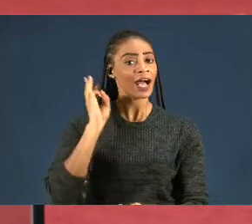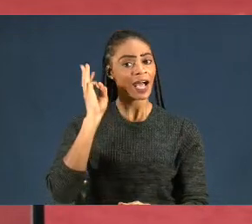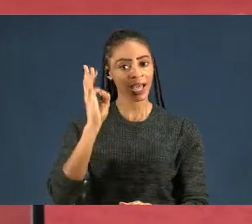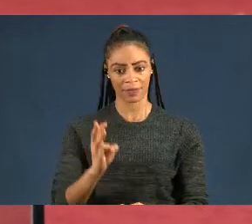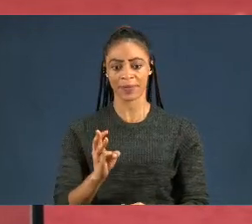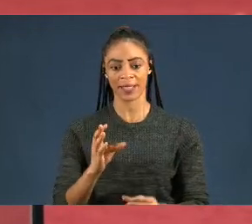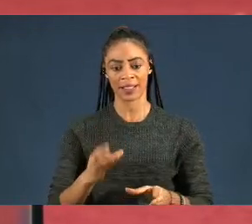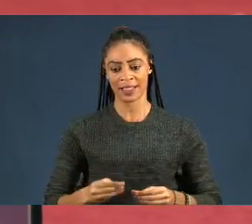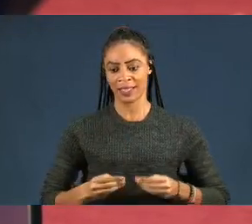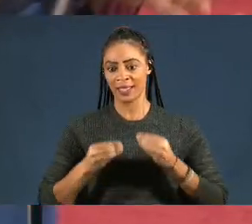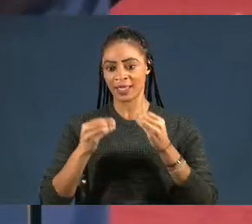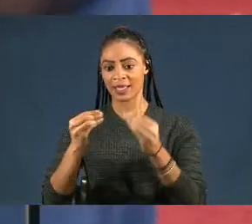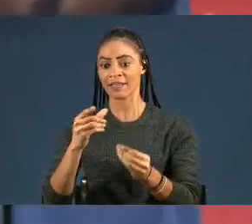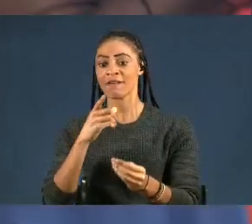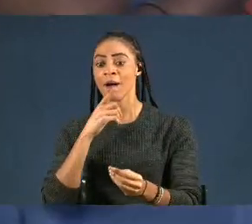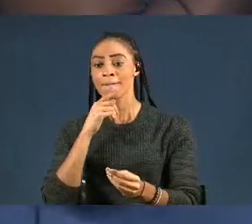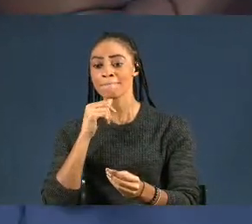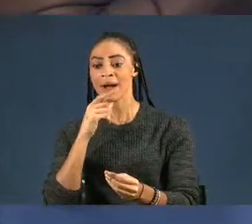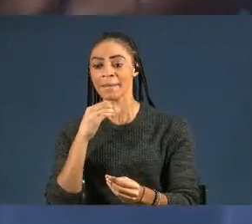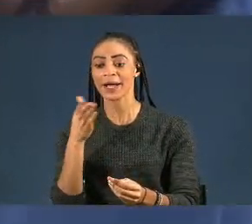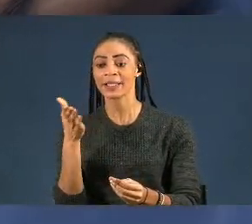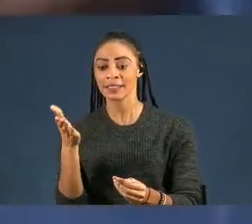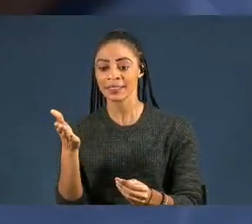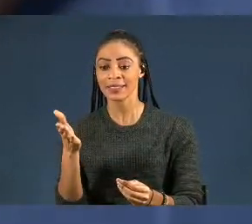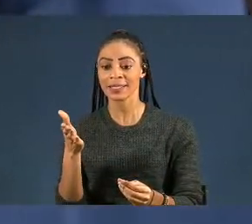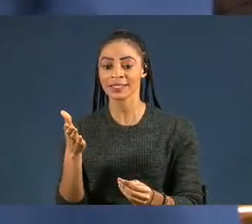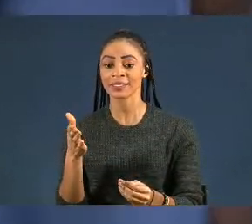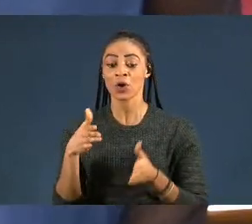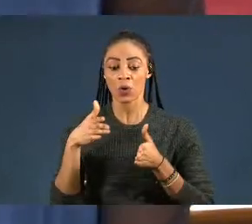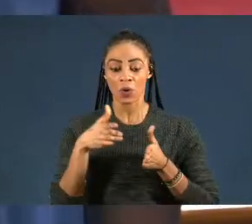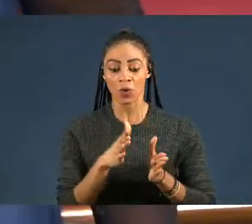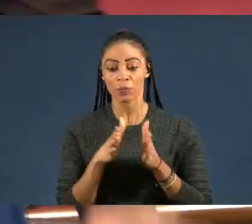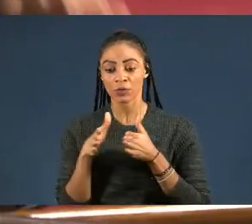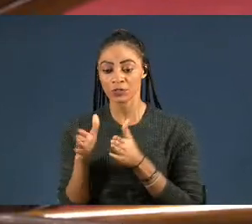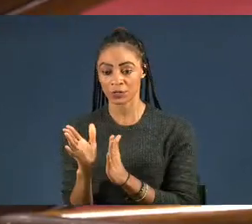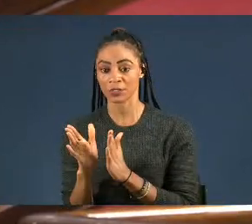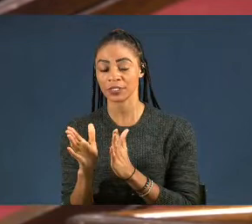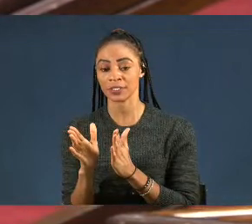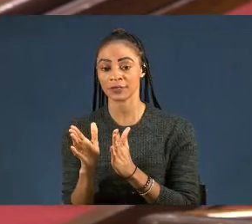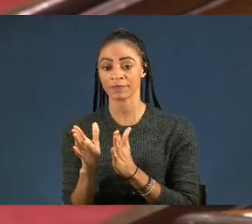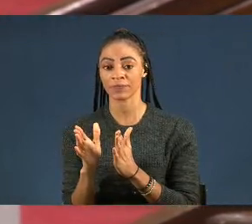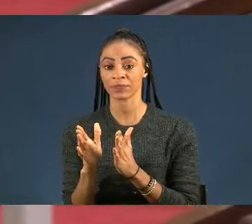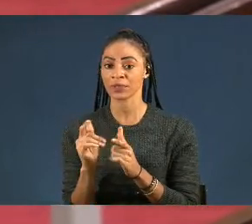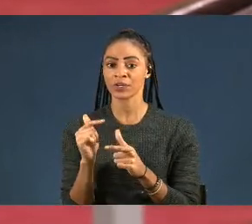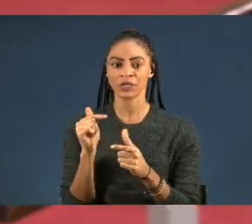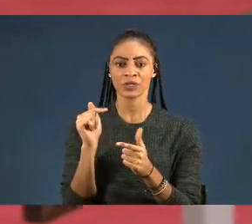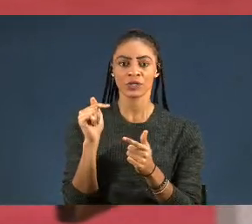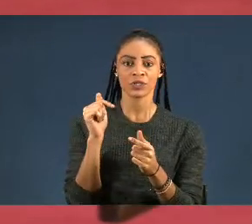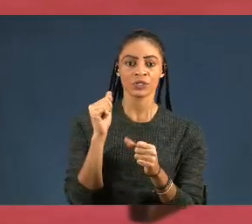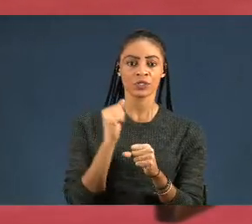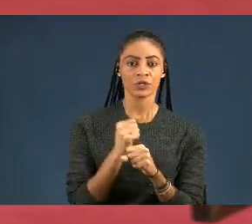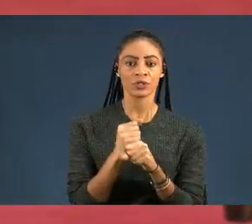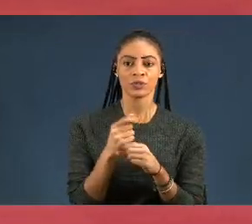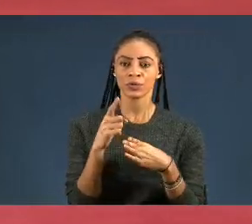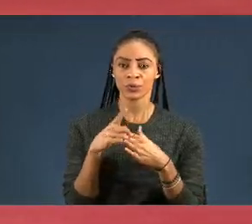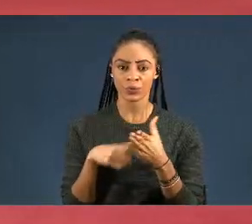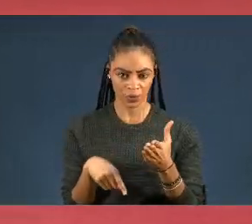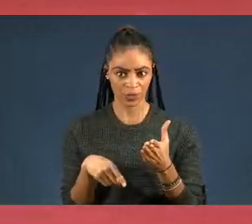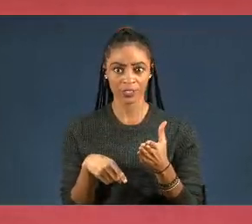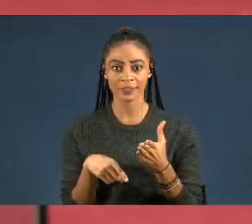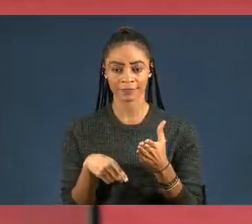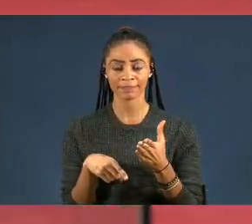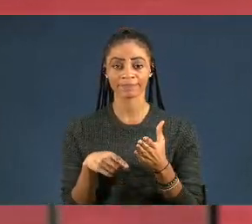I'm going to give love a chance. And maybe you're listening to me and you're saying, Pastor, you don't